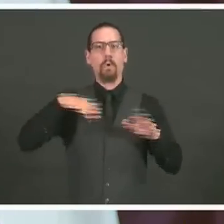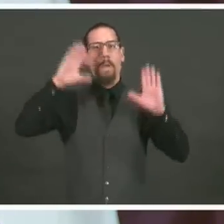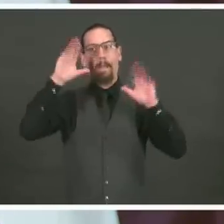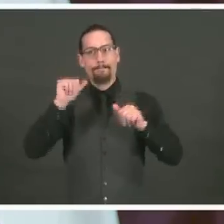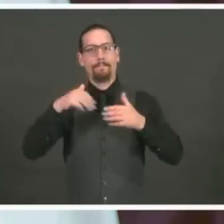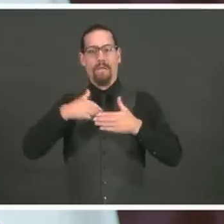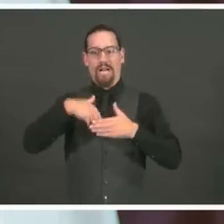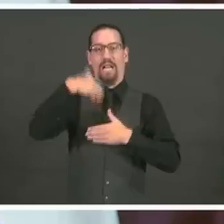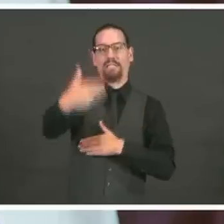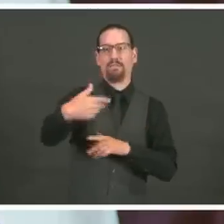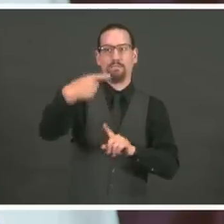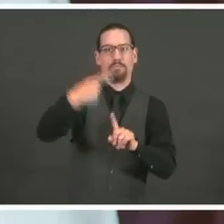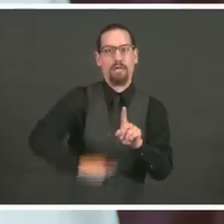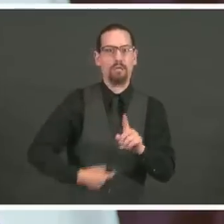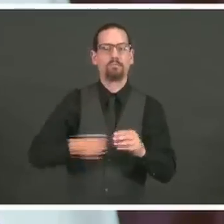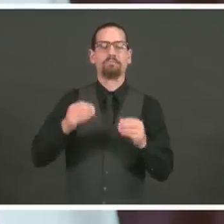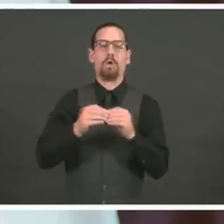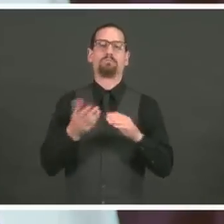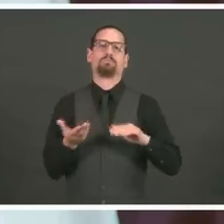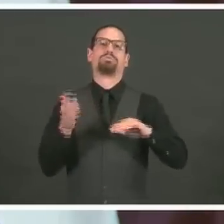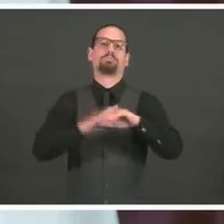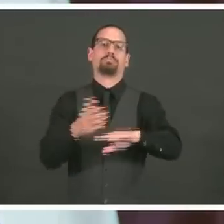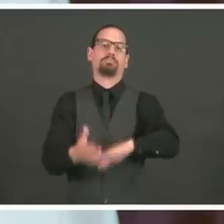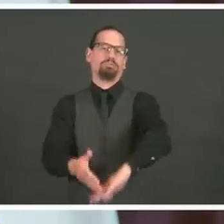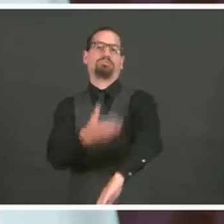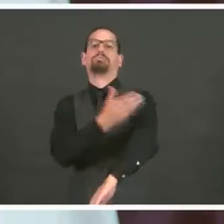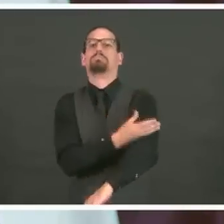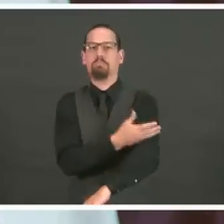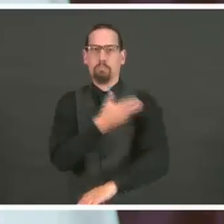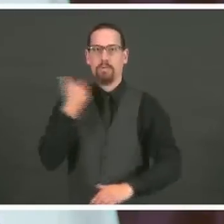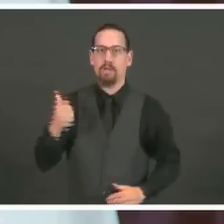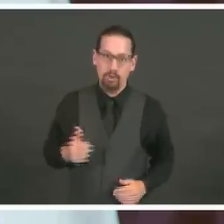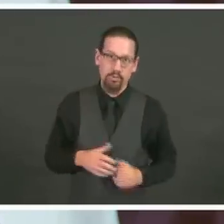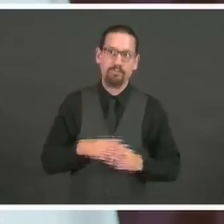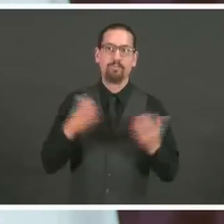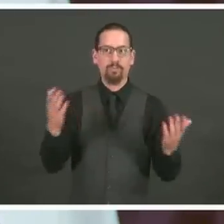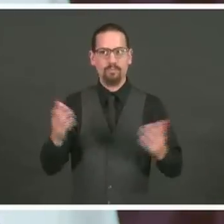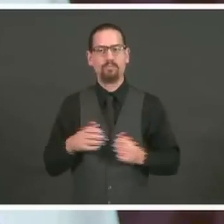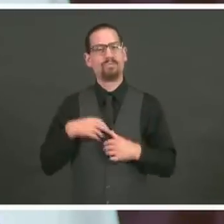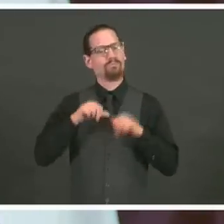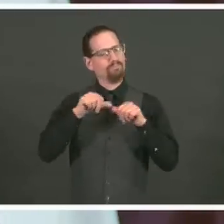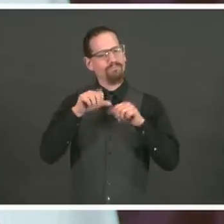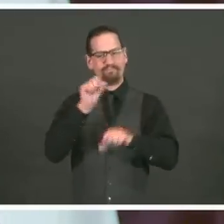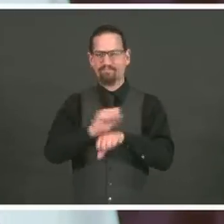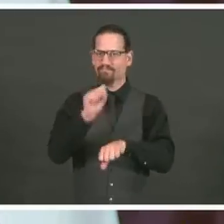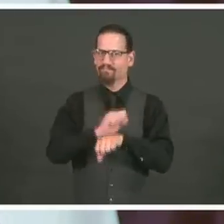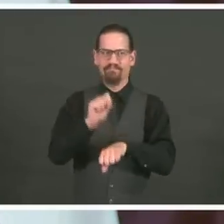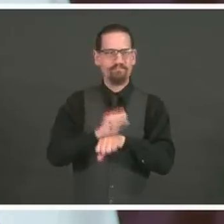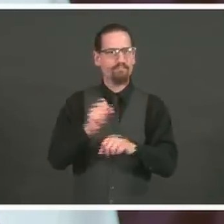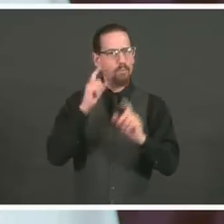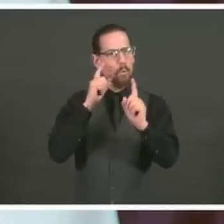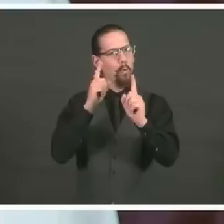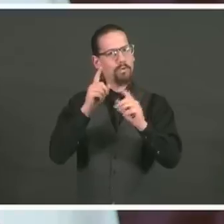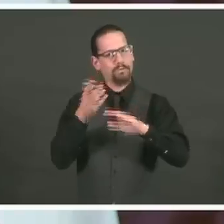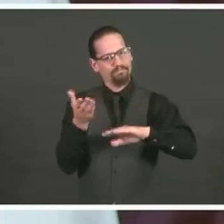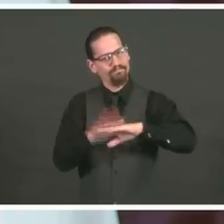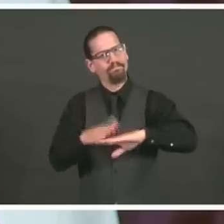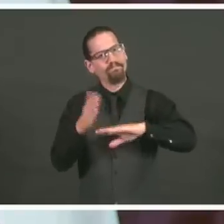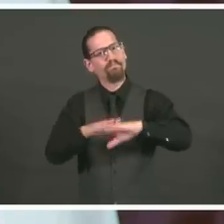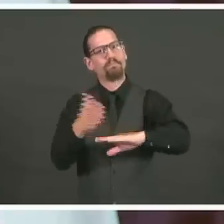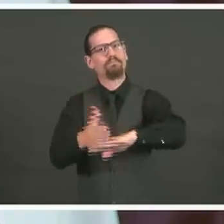Although there's been a year of surprises, so we're going to work for that and hope that that comes